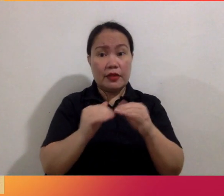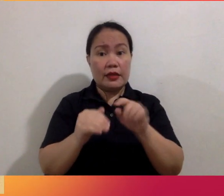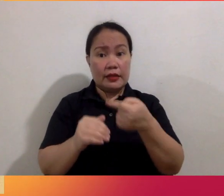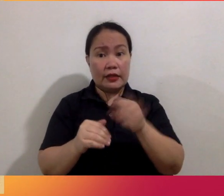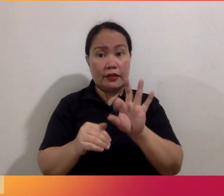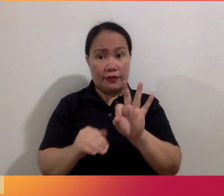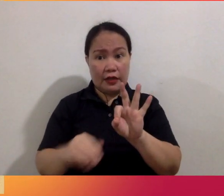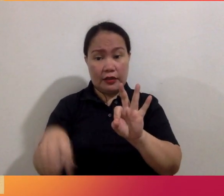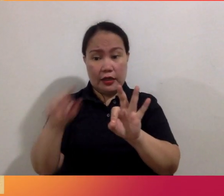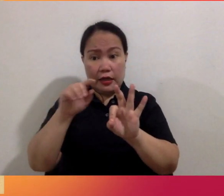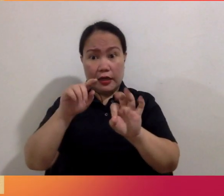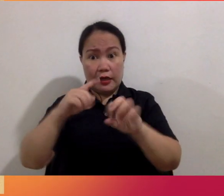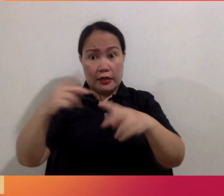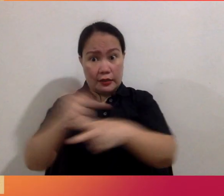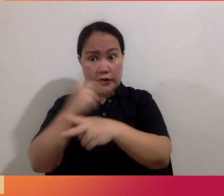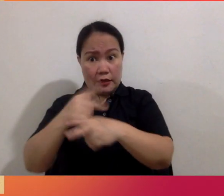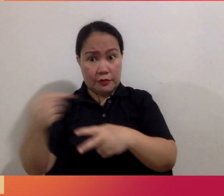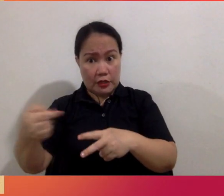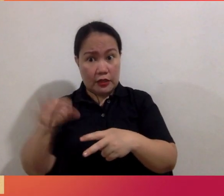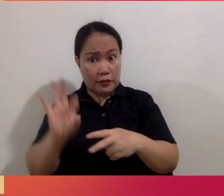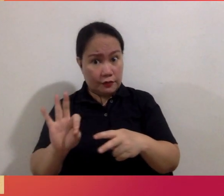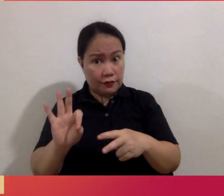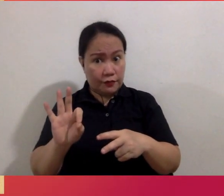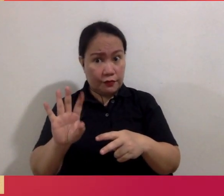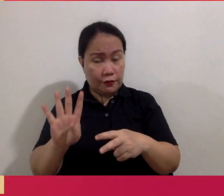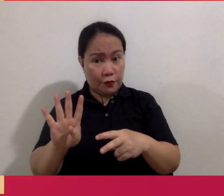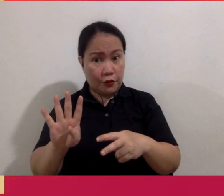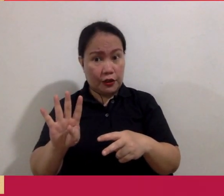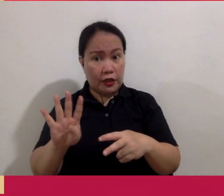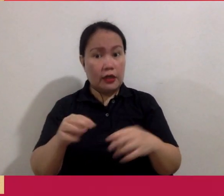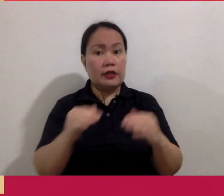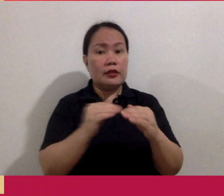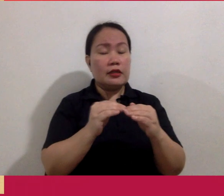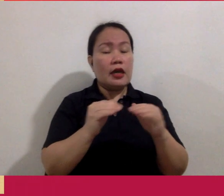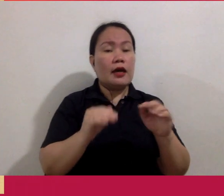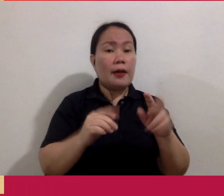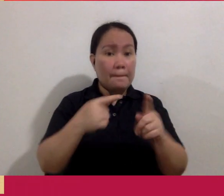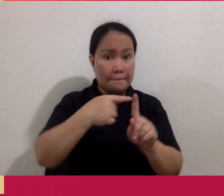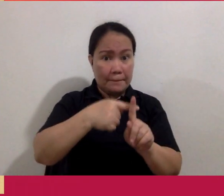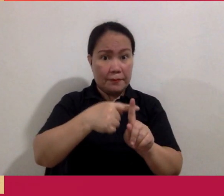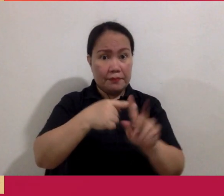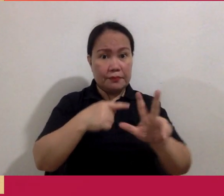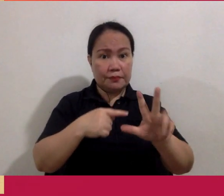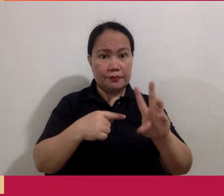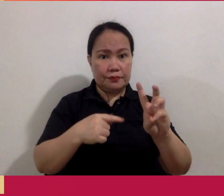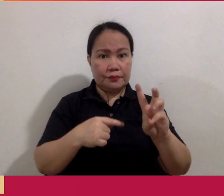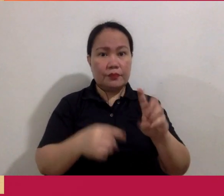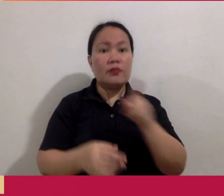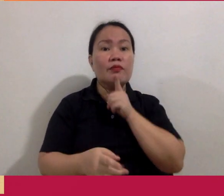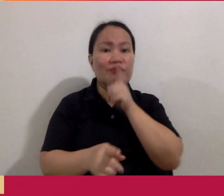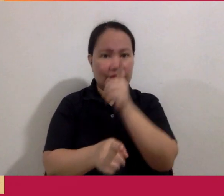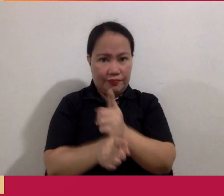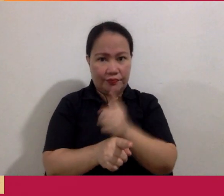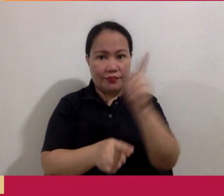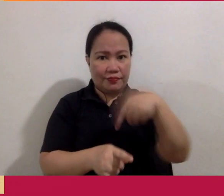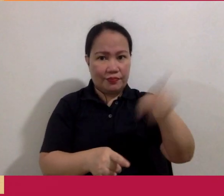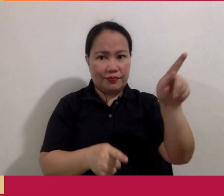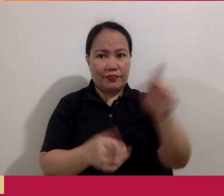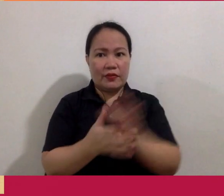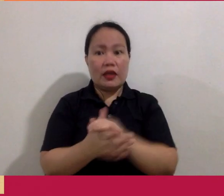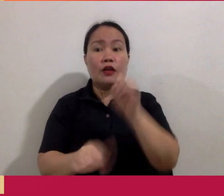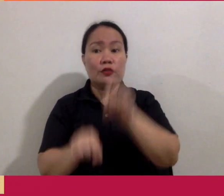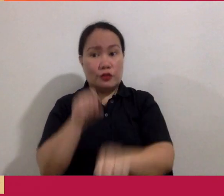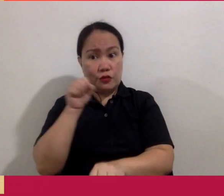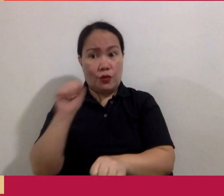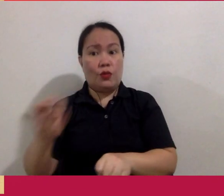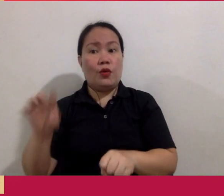times negative 4. That is positive 36. Also, a true solution. So, therefore, 9 and